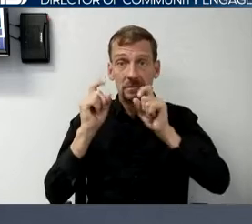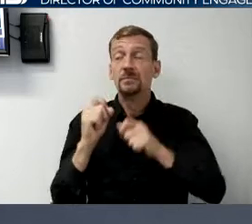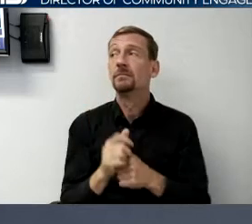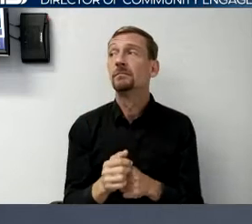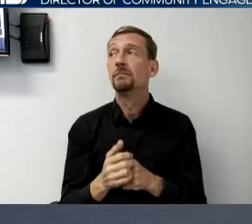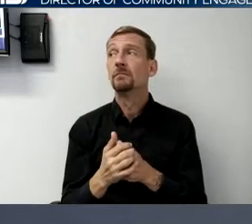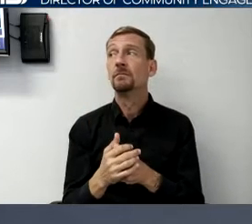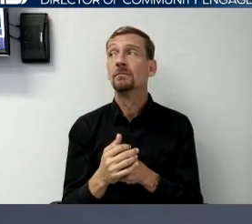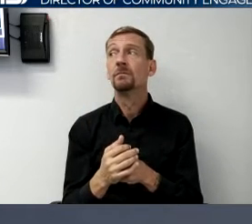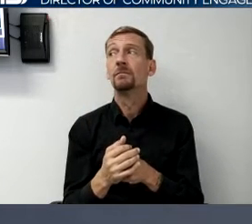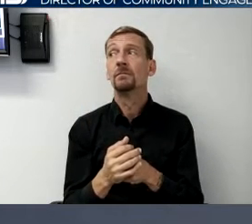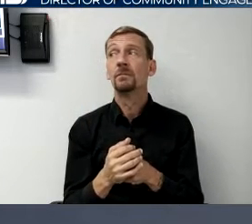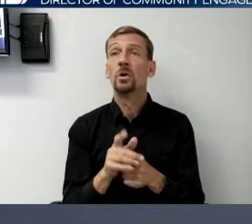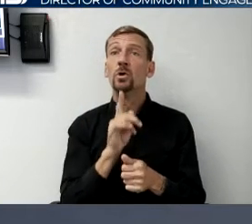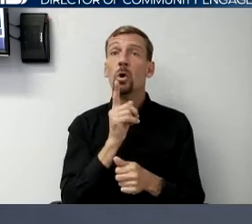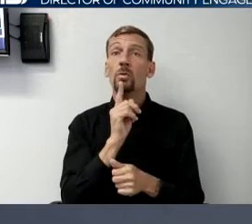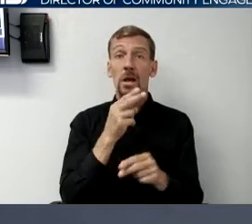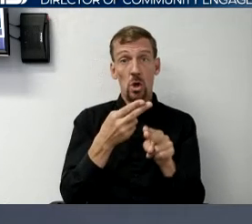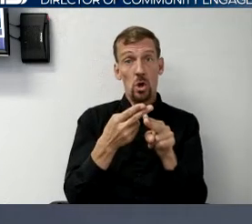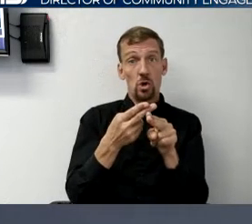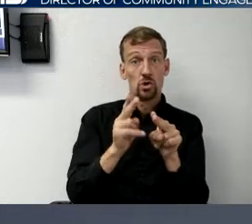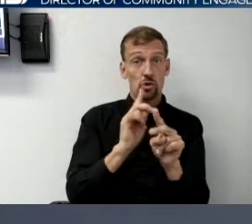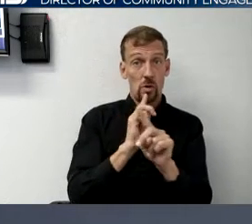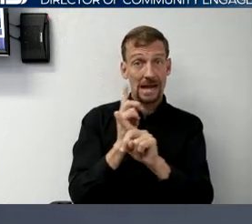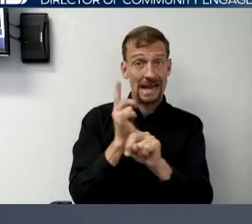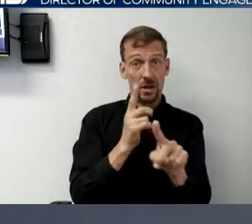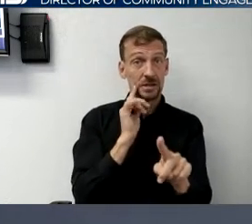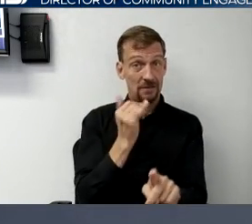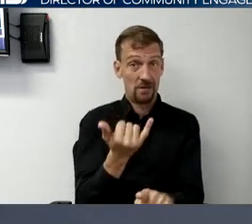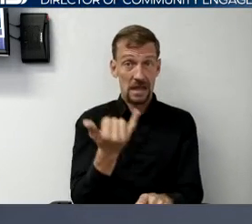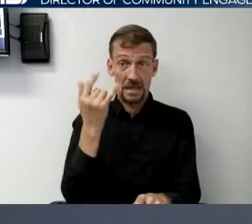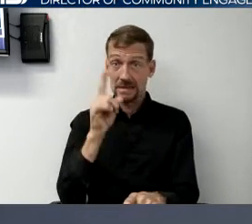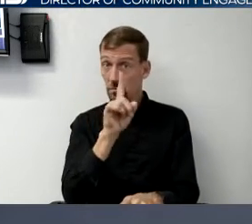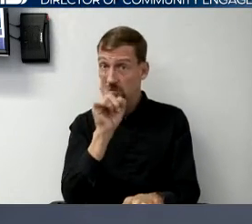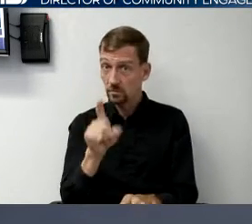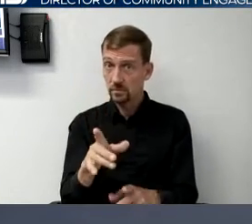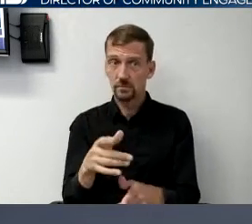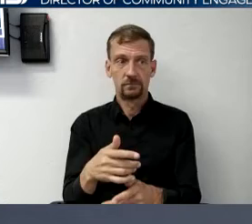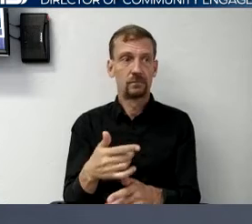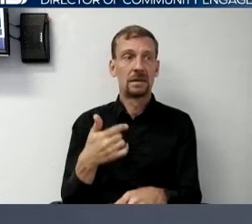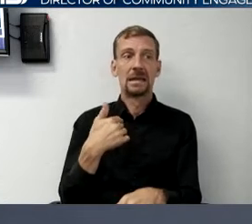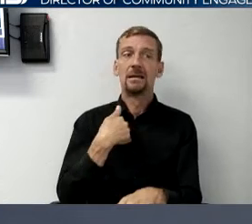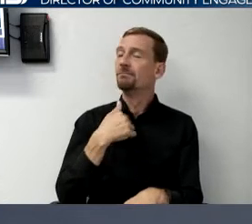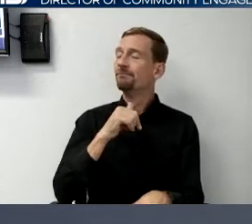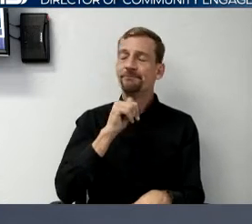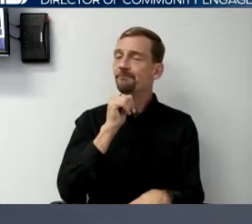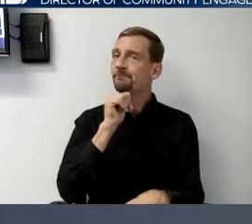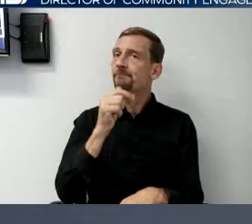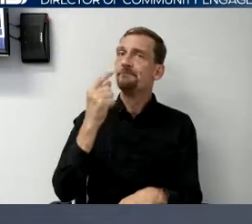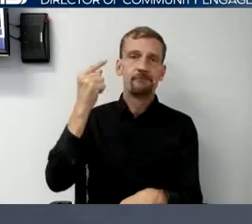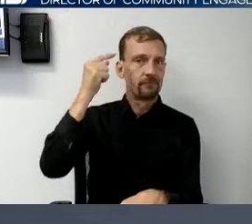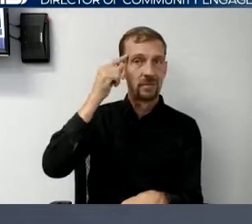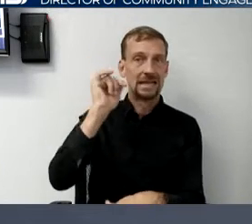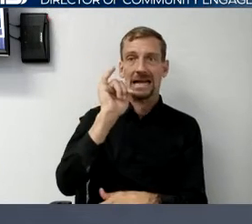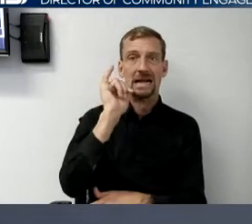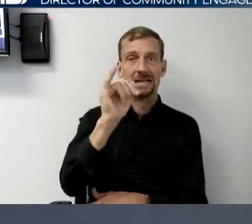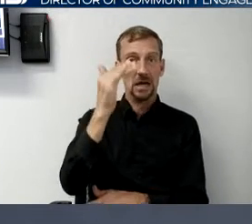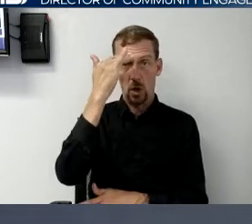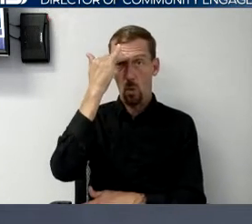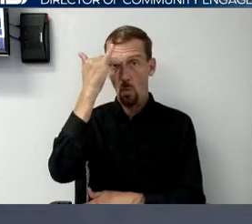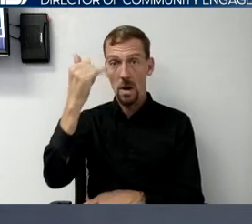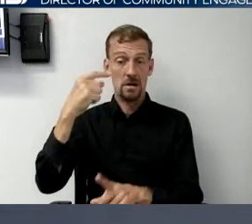I wouldn't. The short answer to the question is I don't think that is why